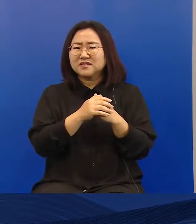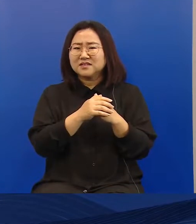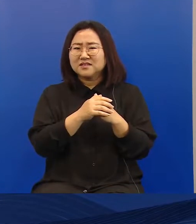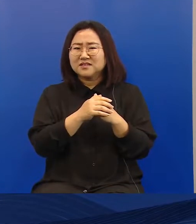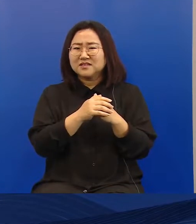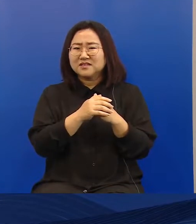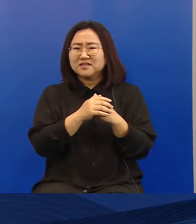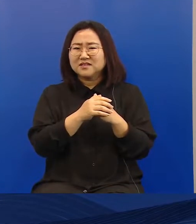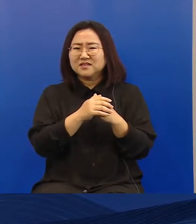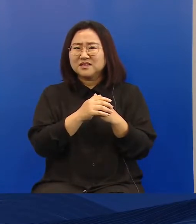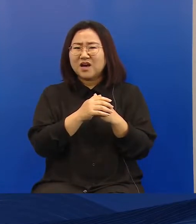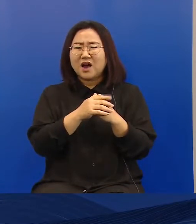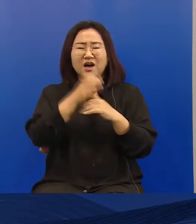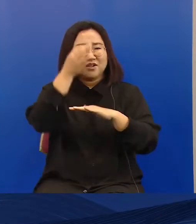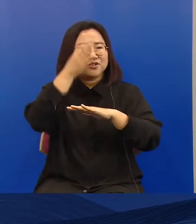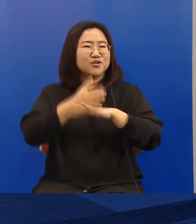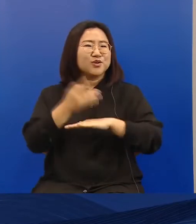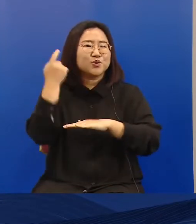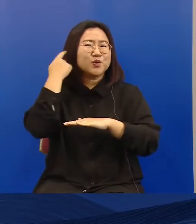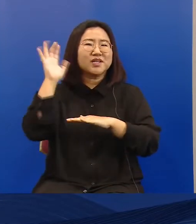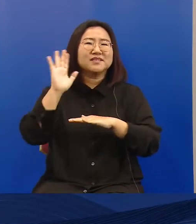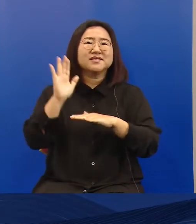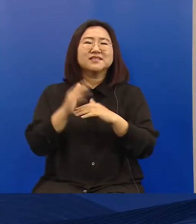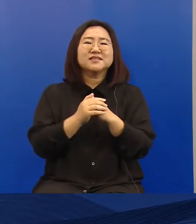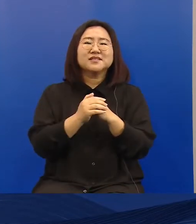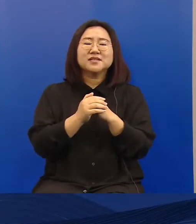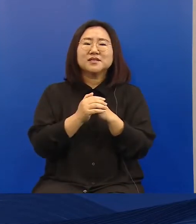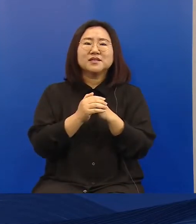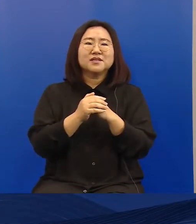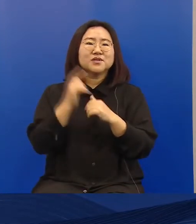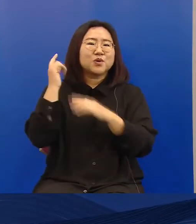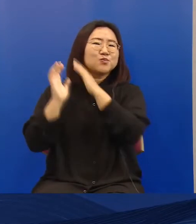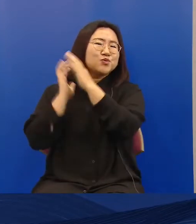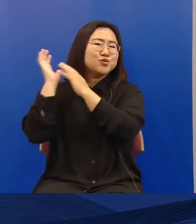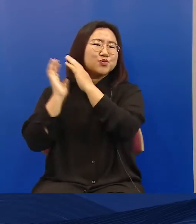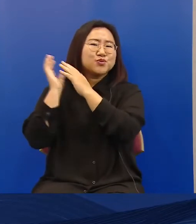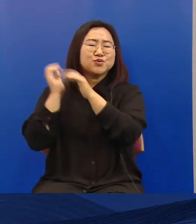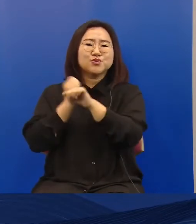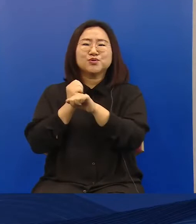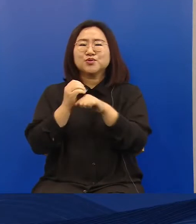Communications cannot be possible with one party. There has to be two parties.